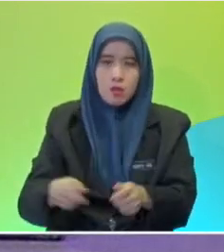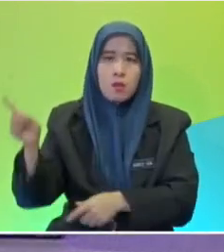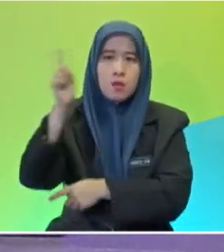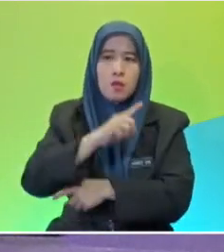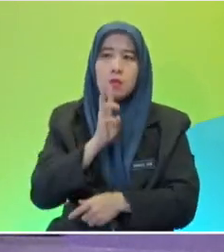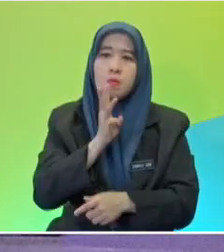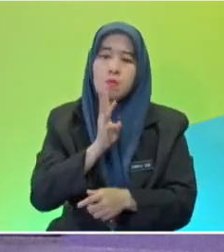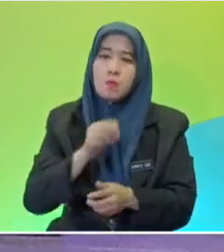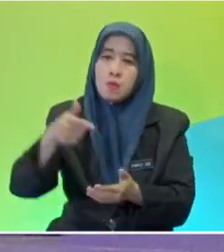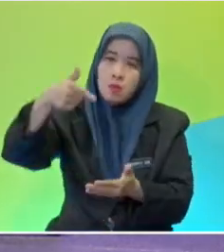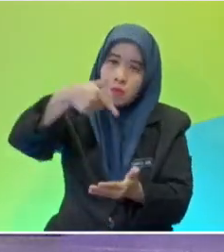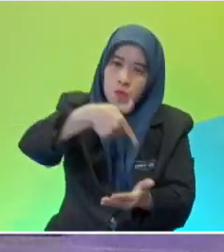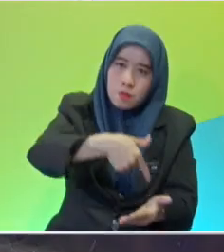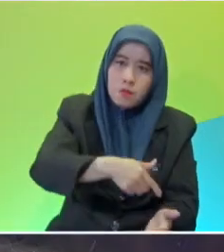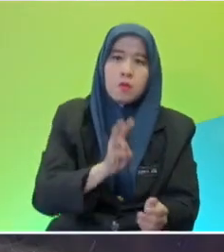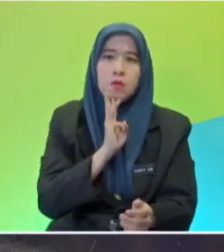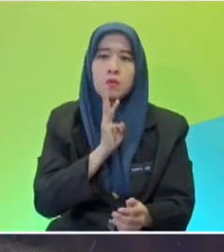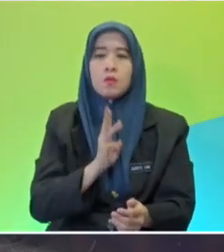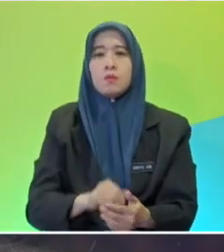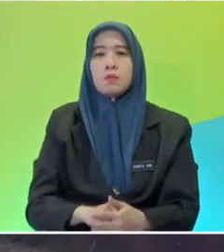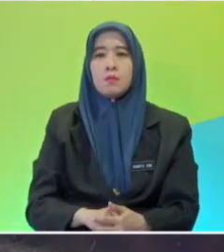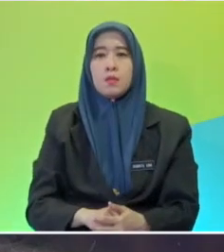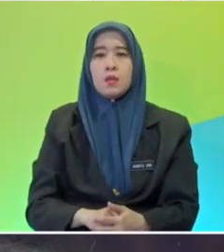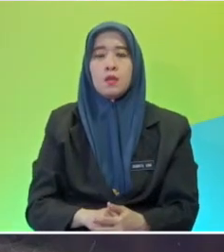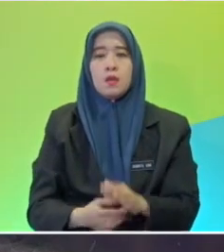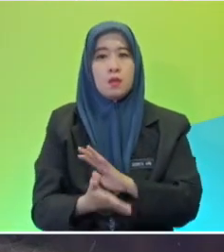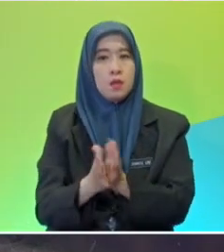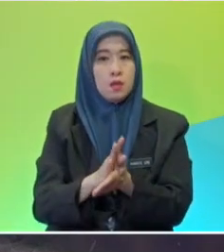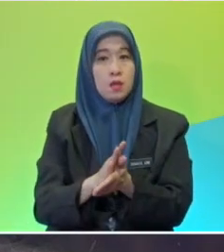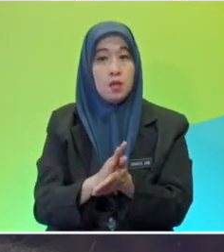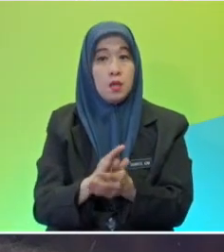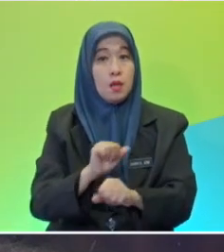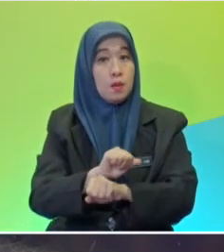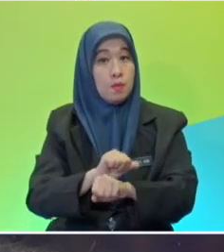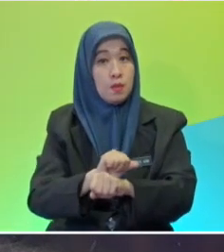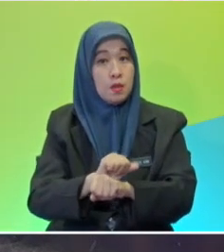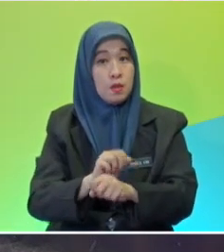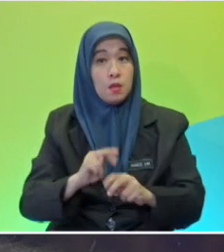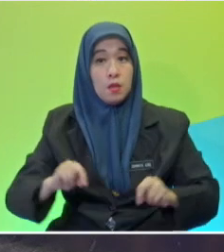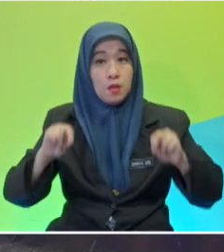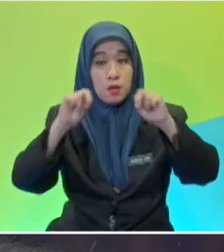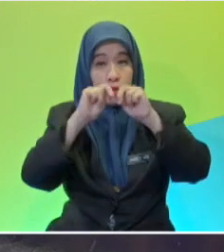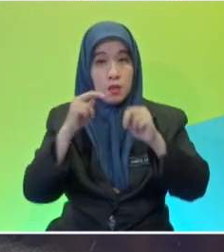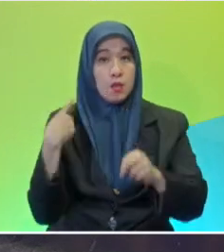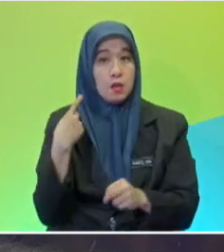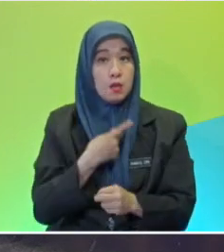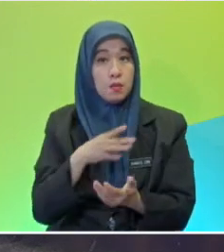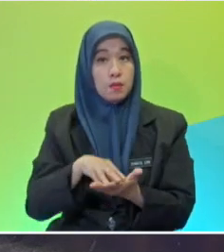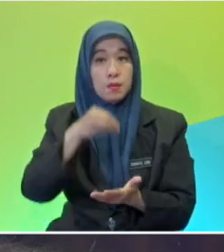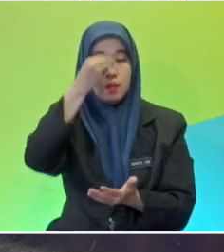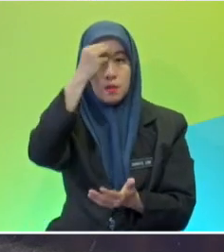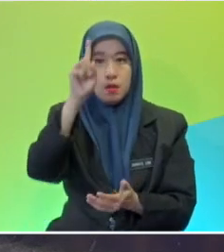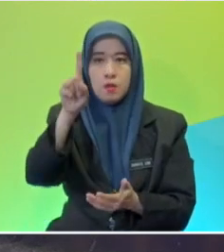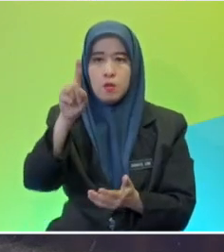day. You must water it every day. Okay. So that, because that's the basic need we learned, right? Oh yes, that's right. Yeah, the basic needs. Okay, one more thing is,